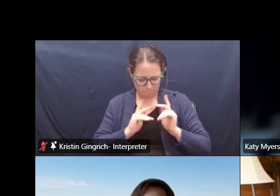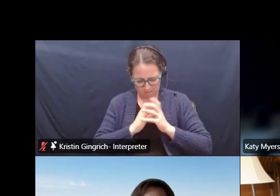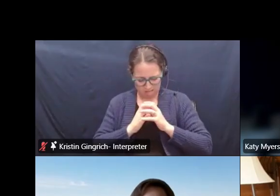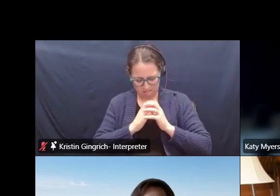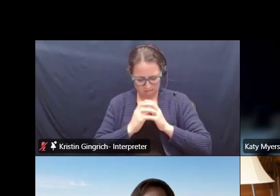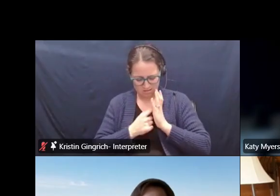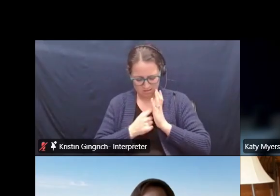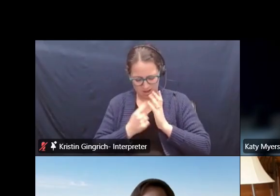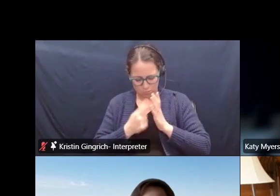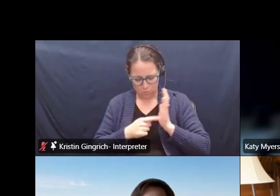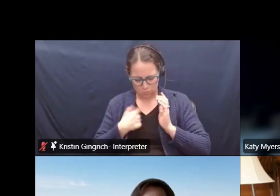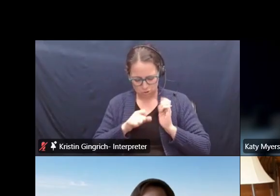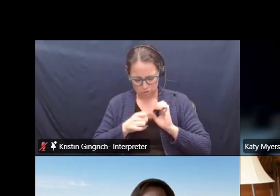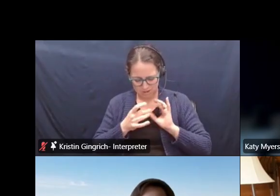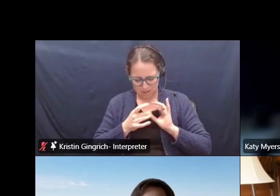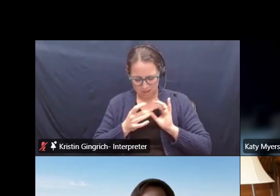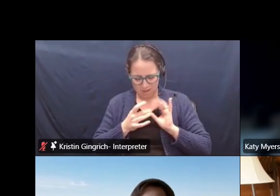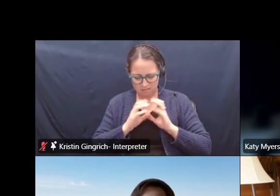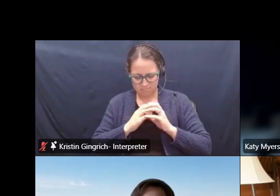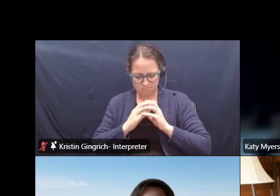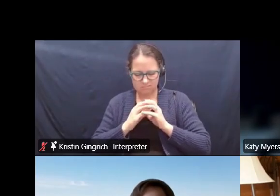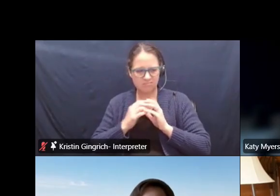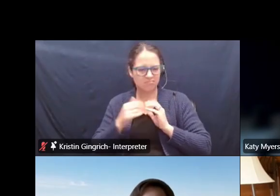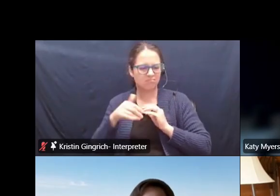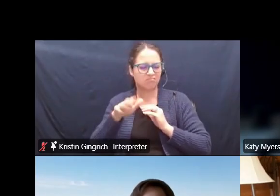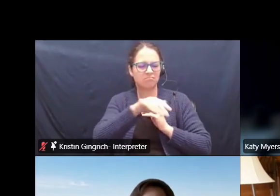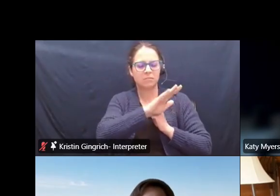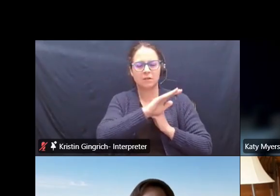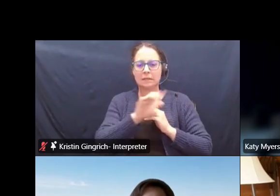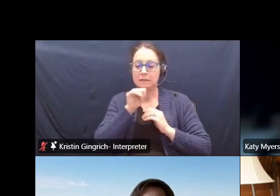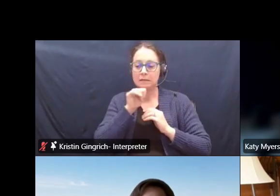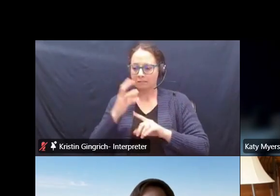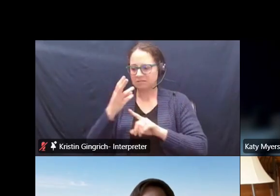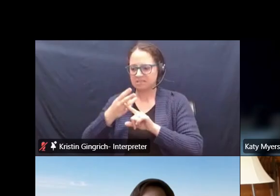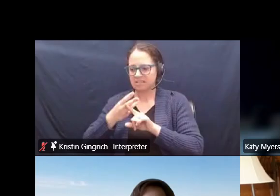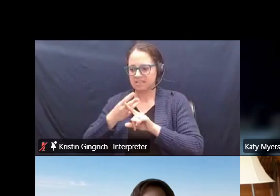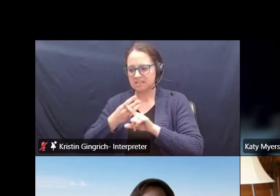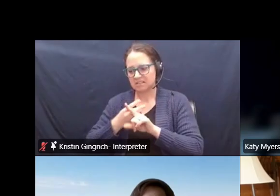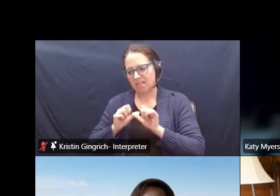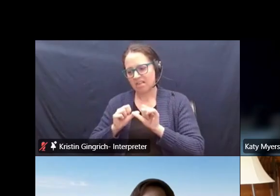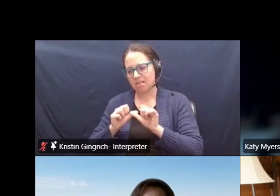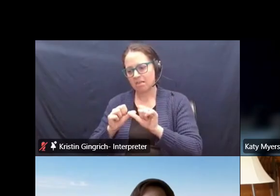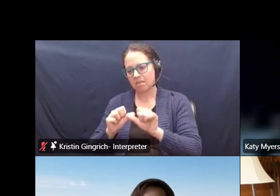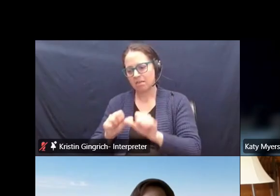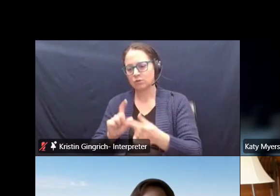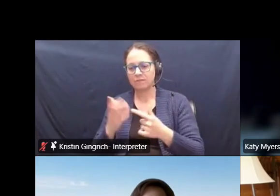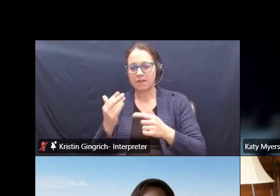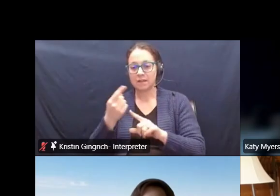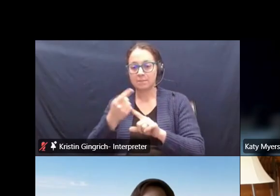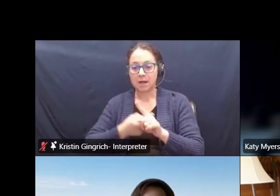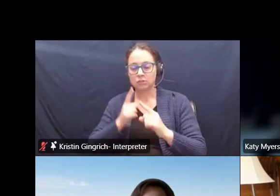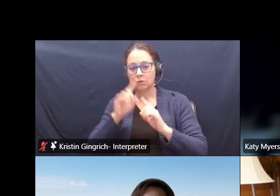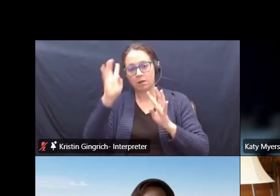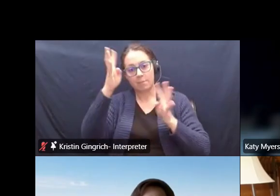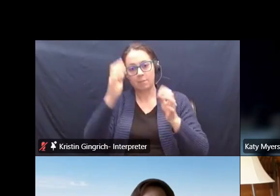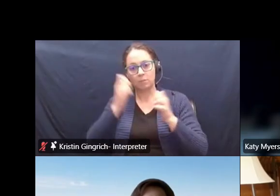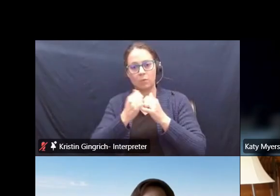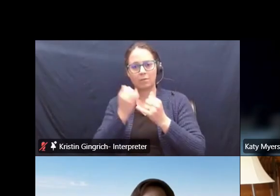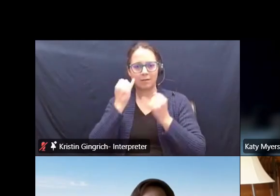the SPIL should say, not take 6 months up to 15 months to come up with some